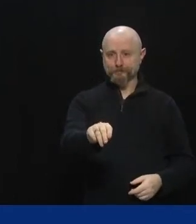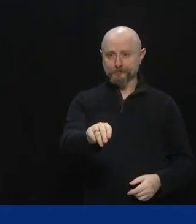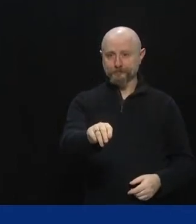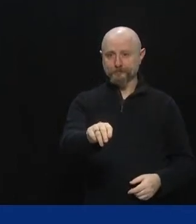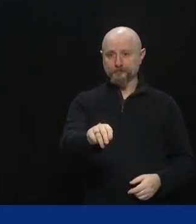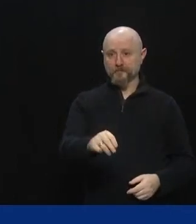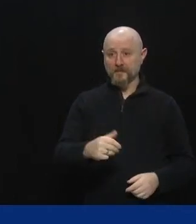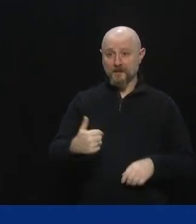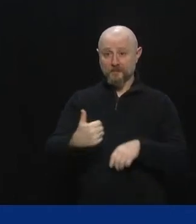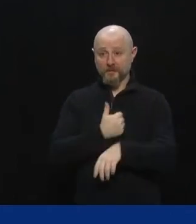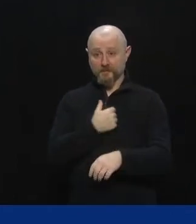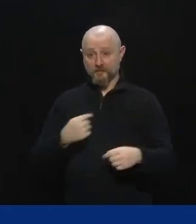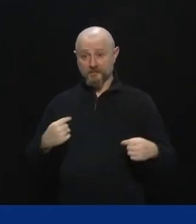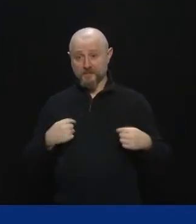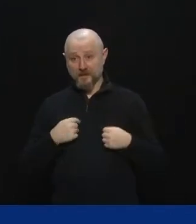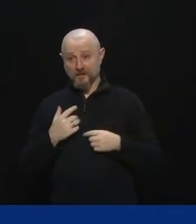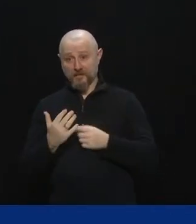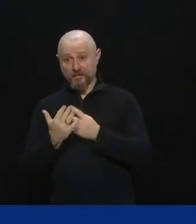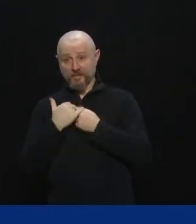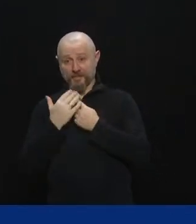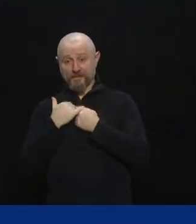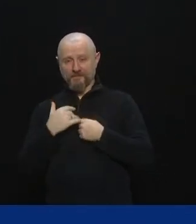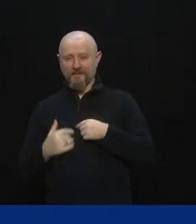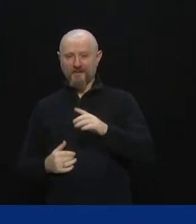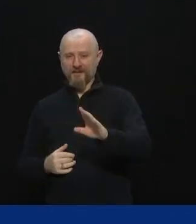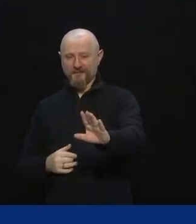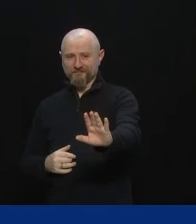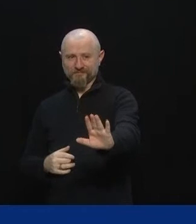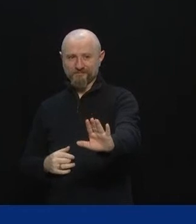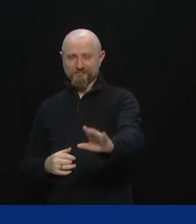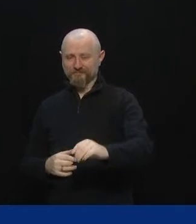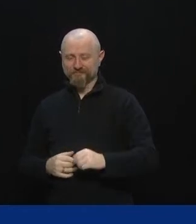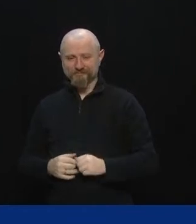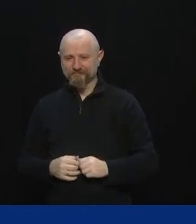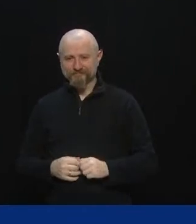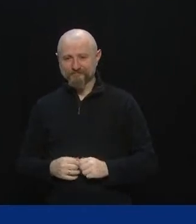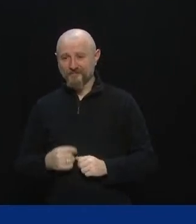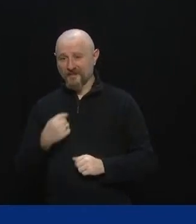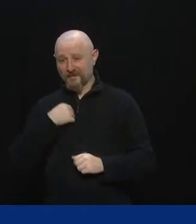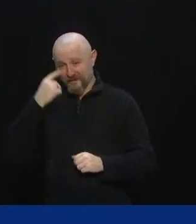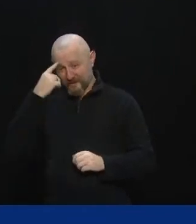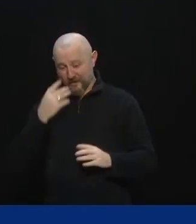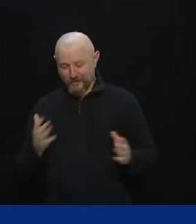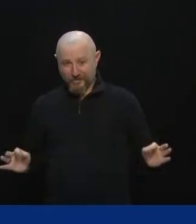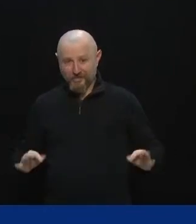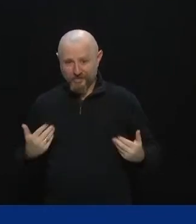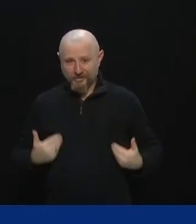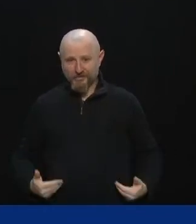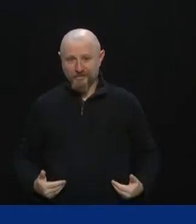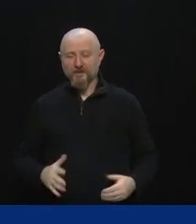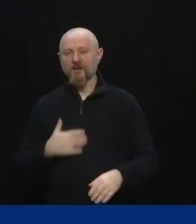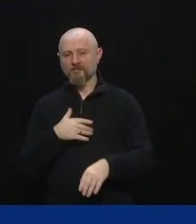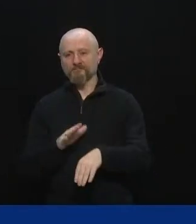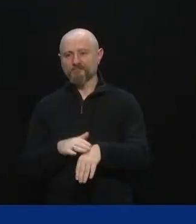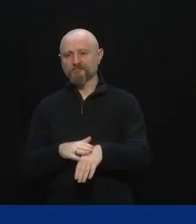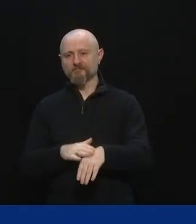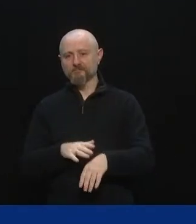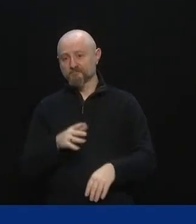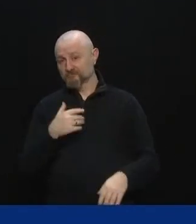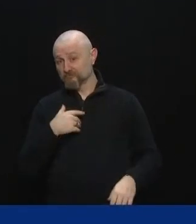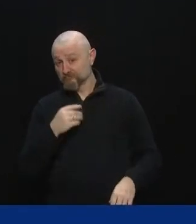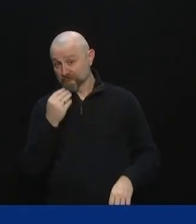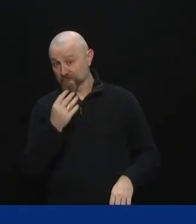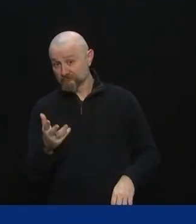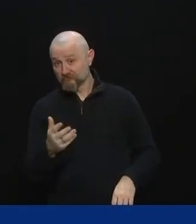being a pushover. They know me, and those who underestimate me do so at their own peril, including the county executive of